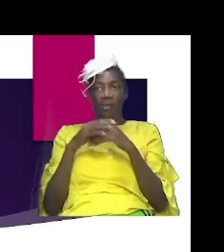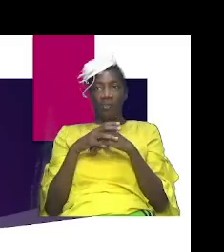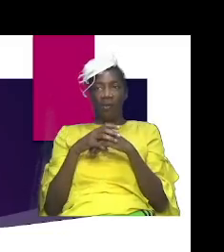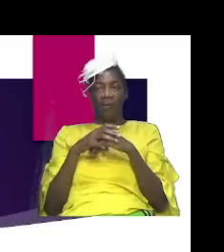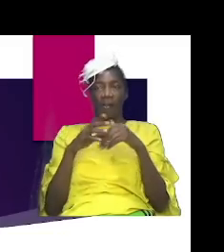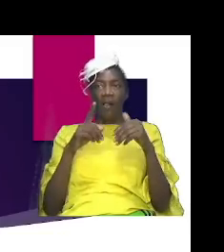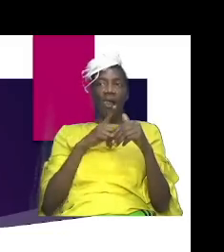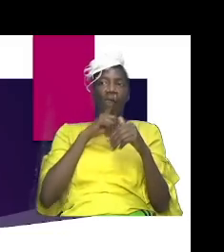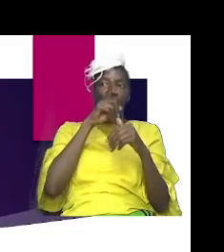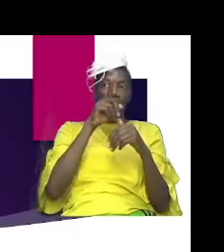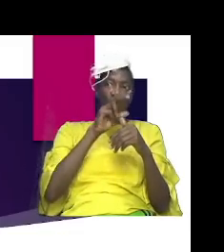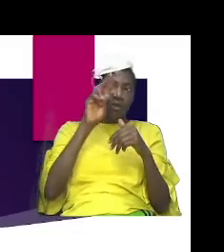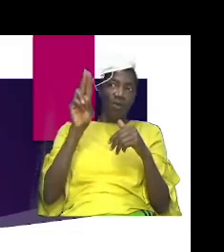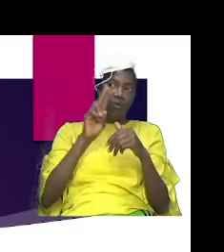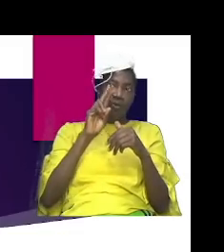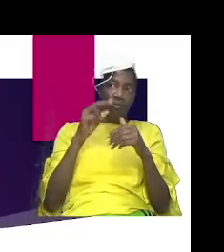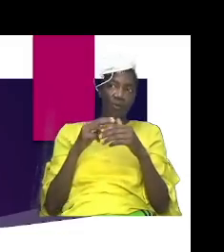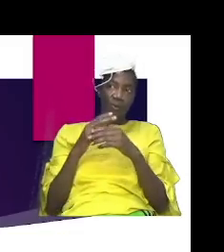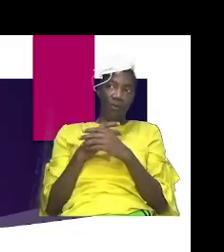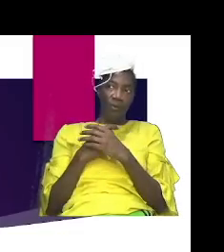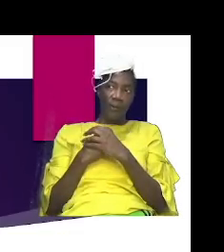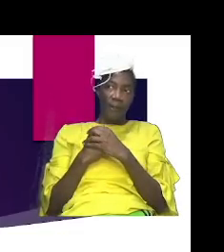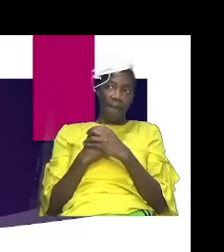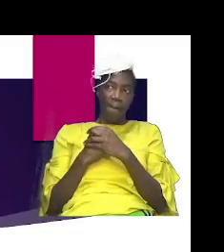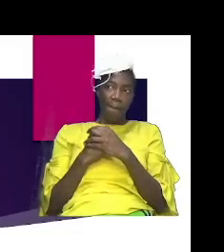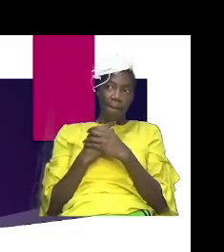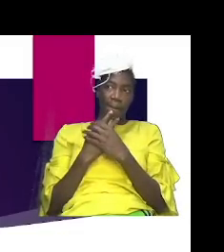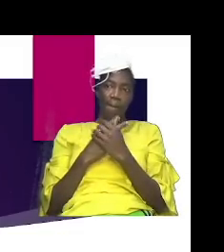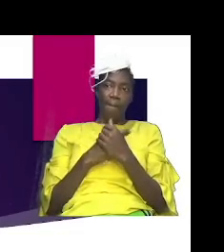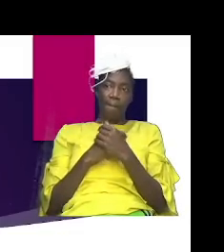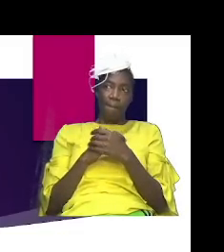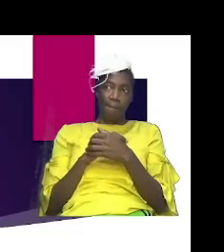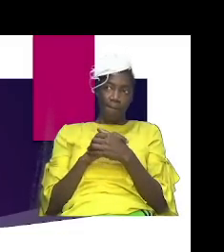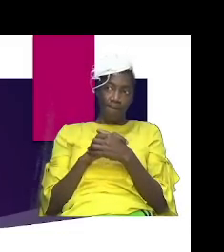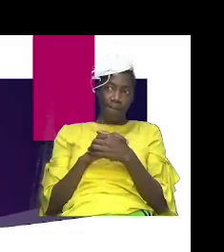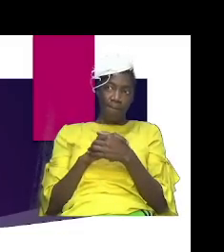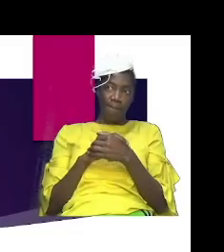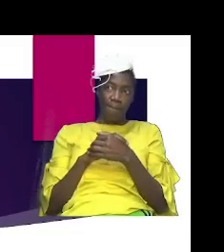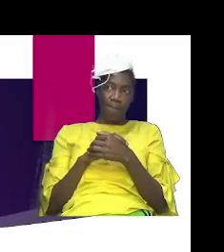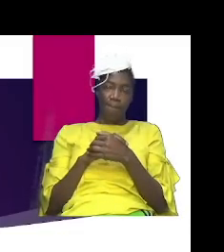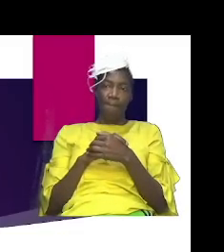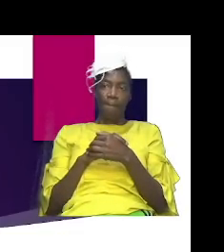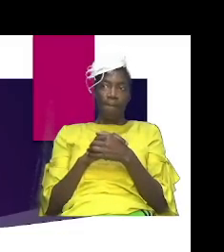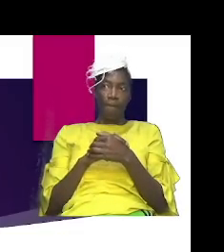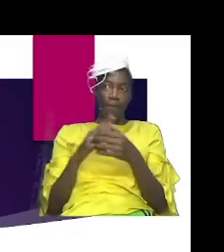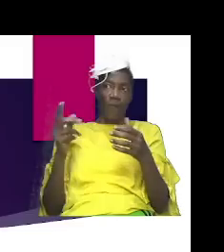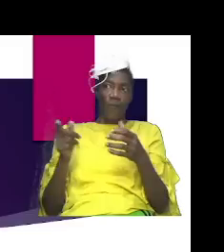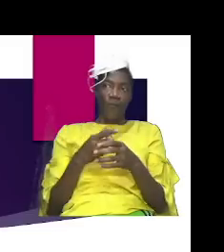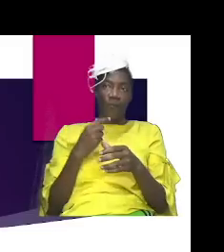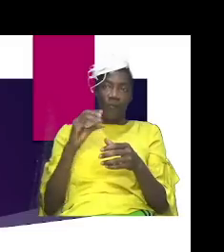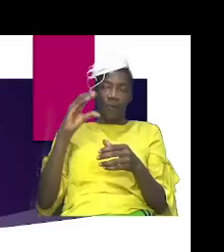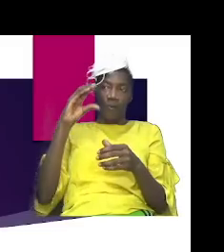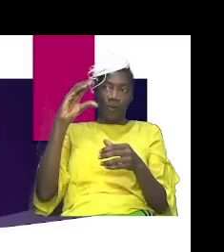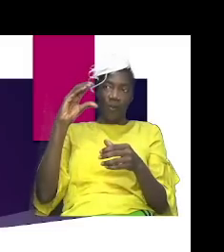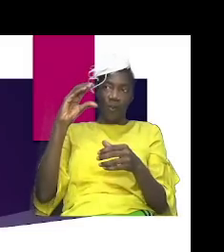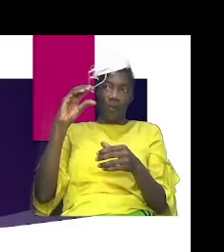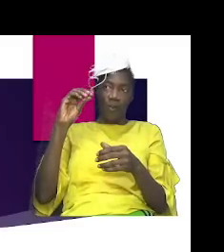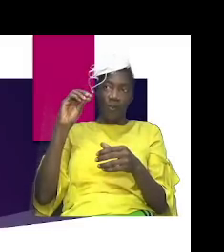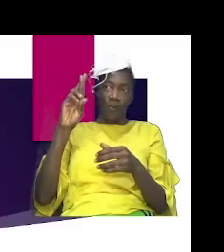make sure you're using good material. Right? 1 Corinthians chapter number